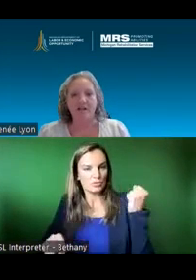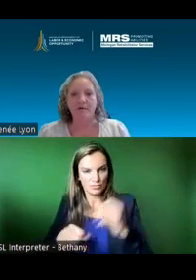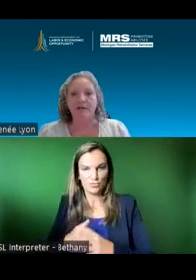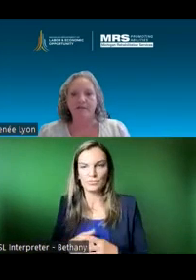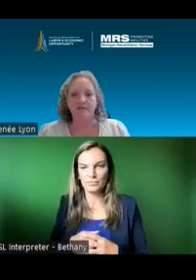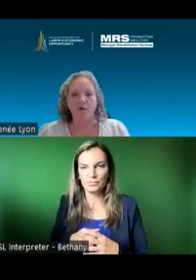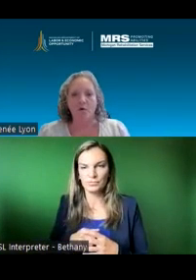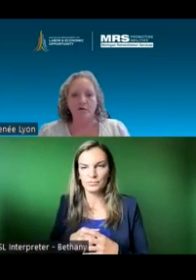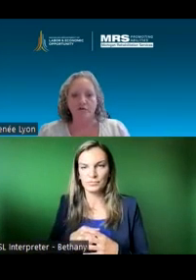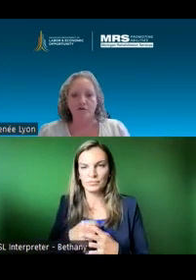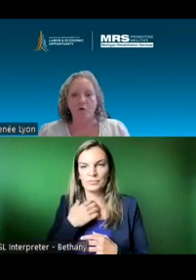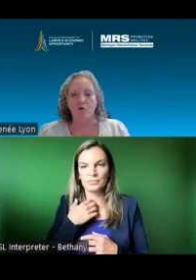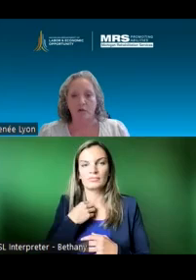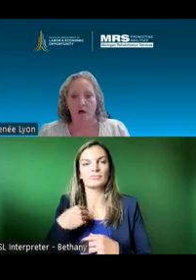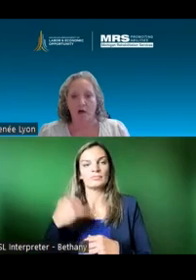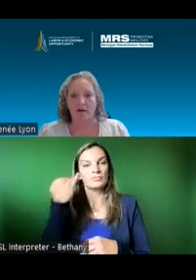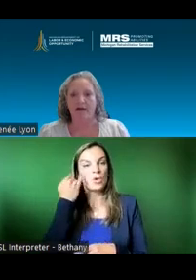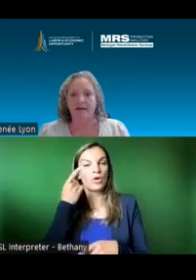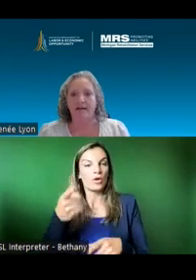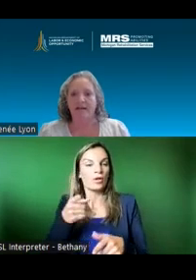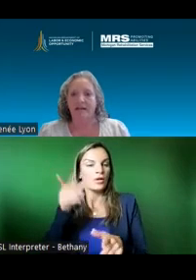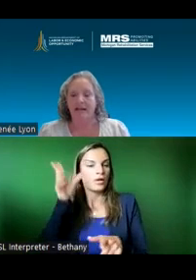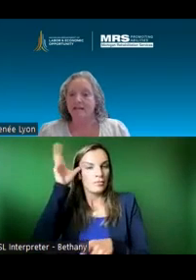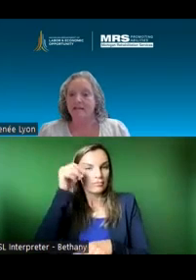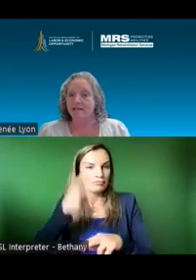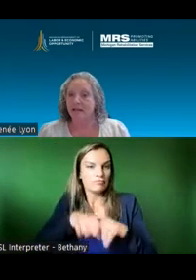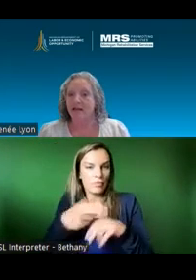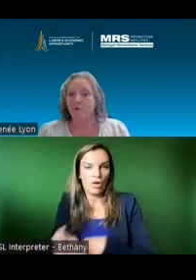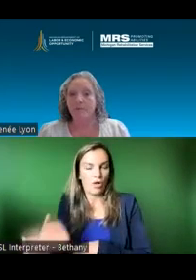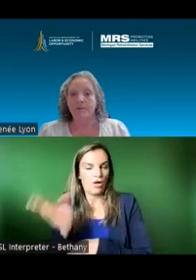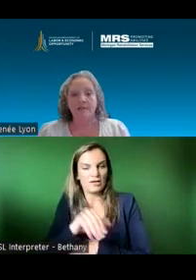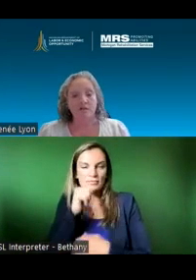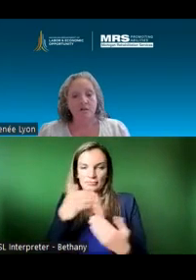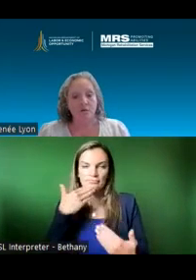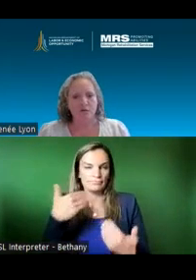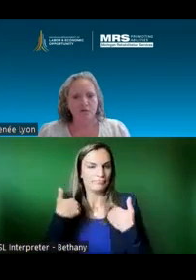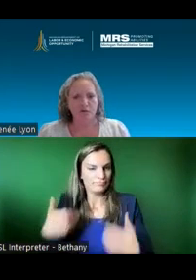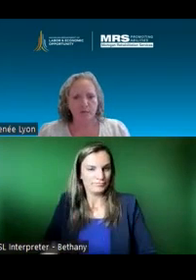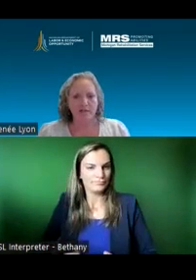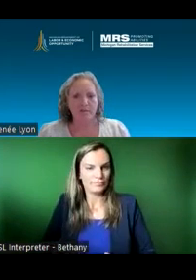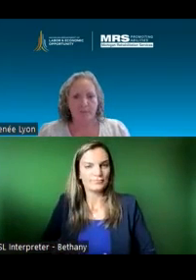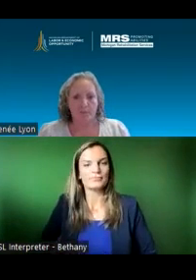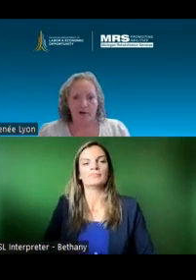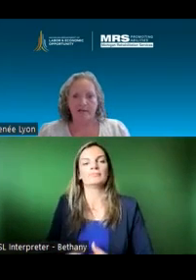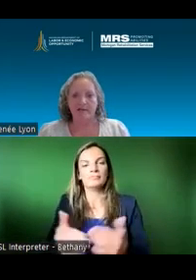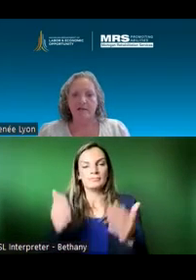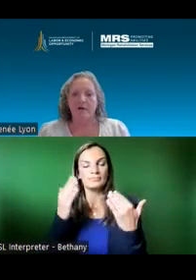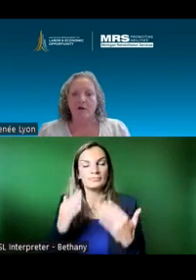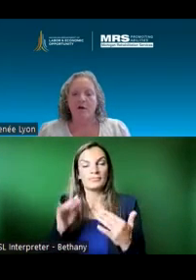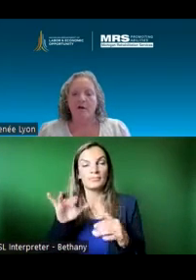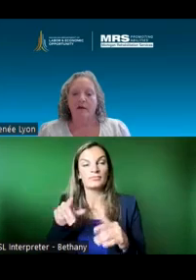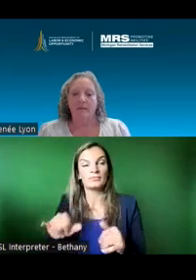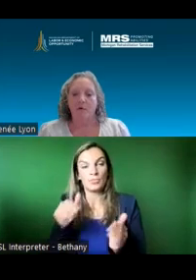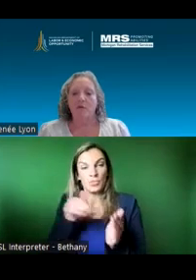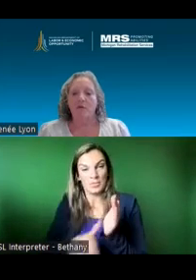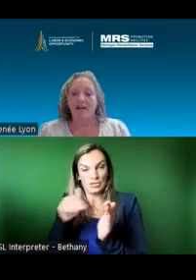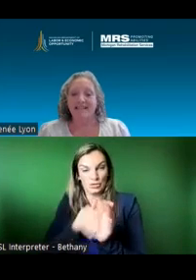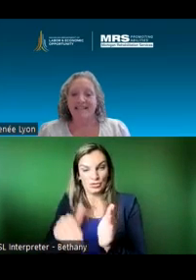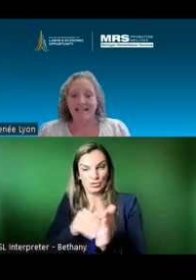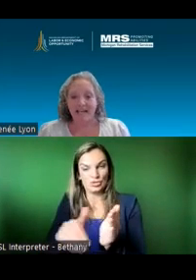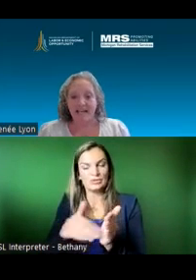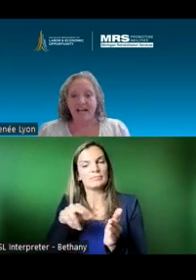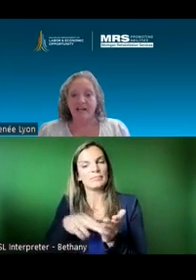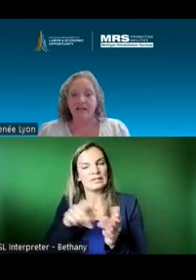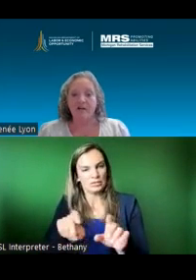be tolerated for so long. Next is that repetition or those stretch breaks.